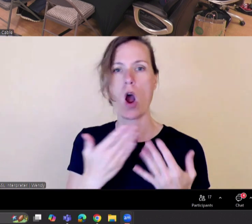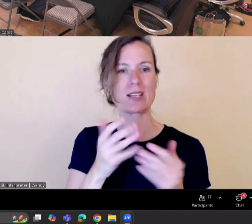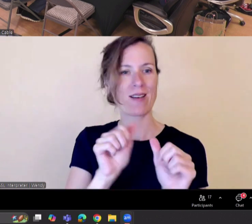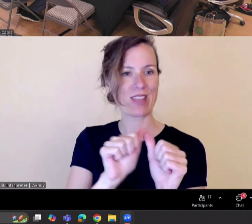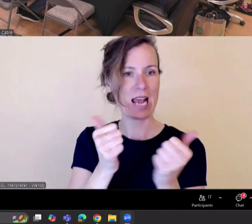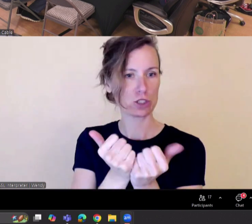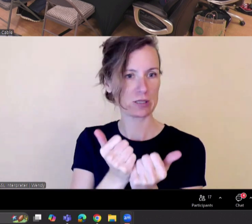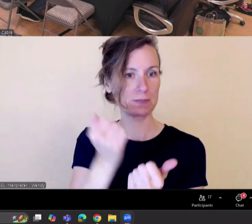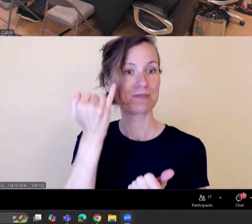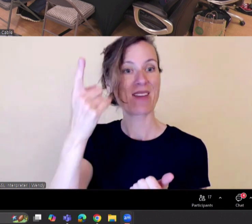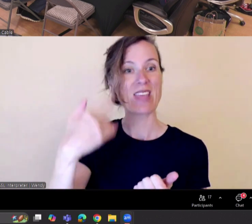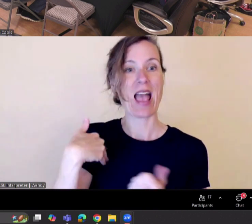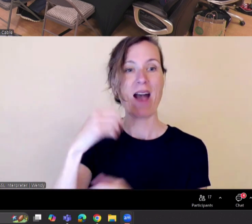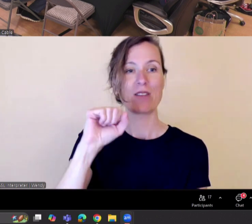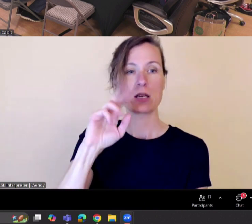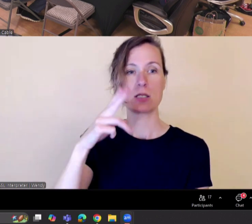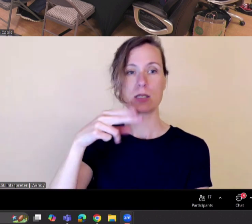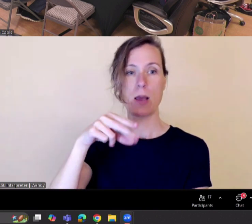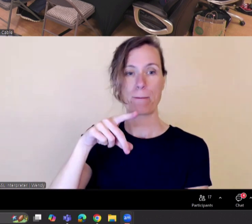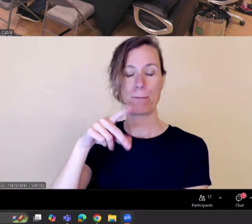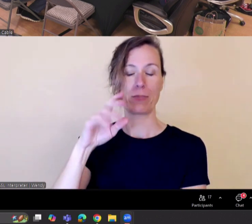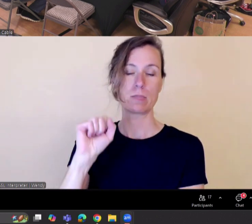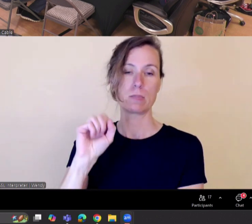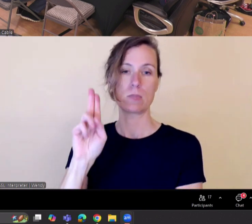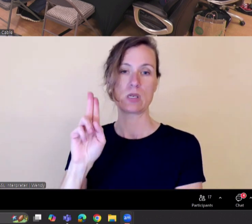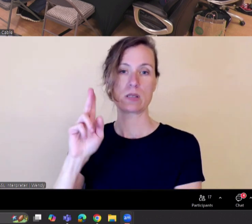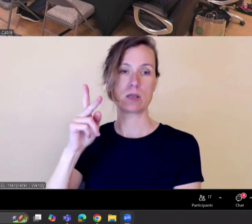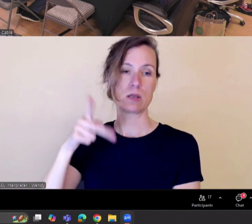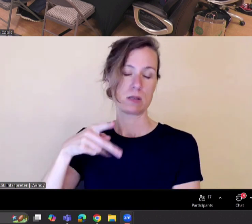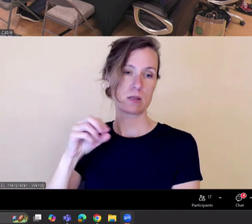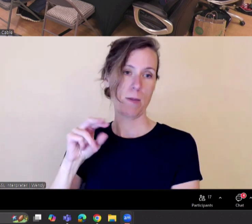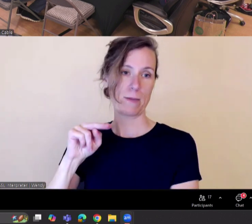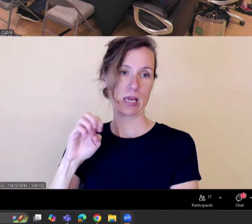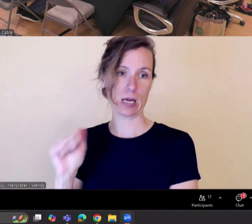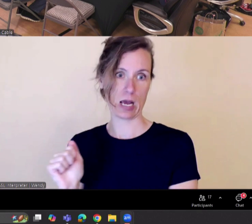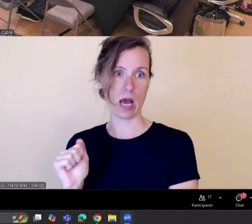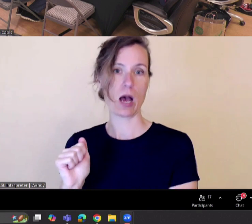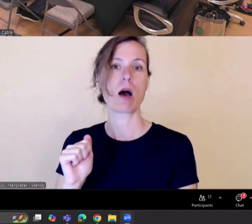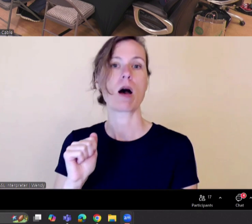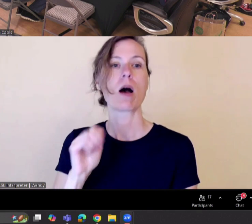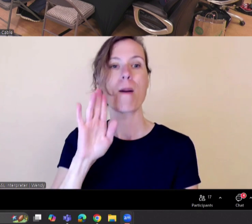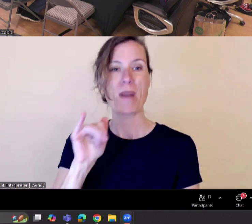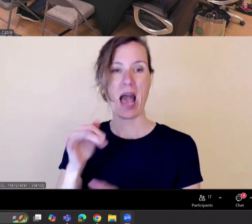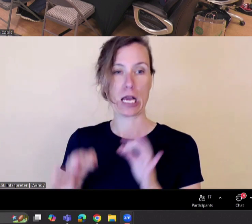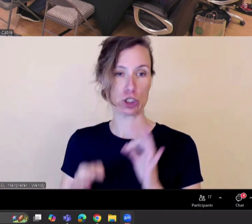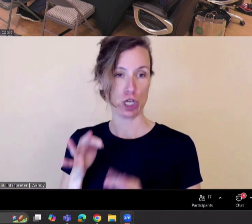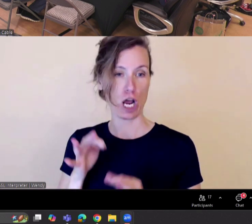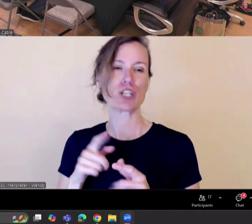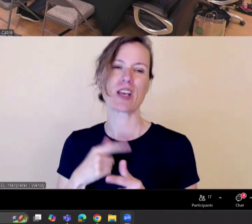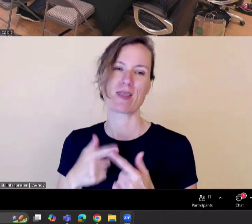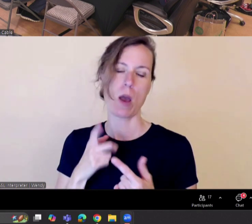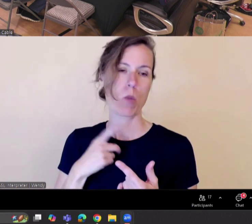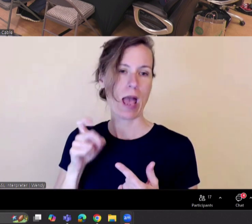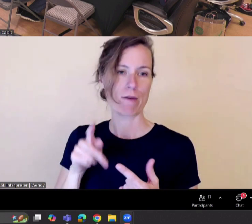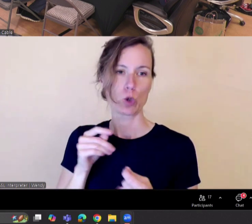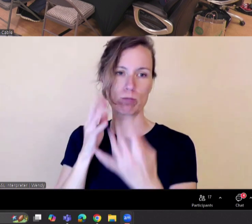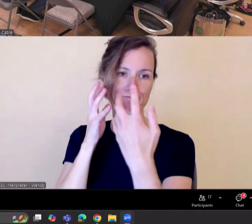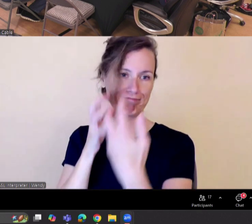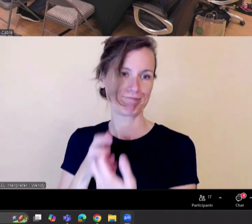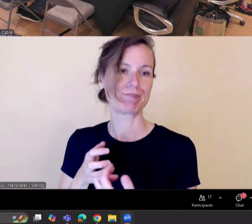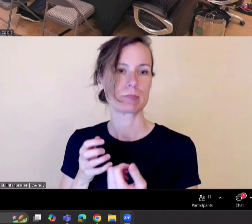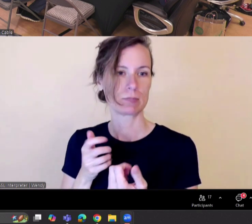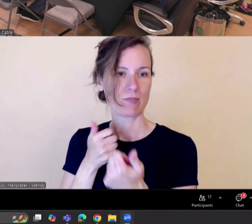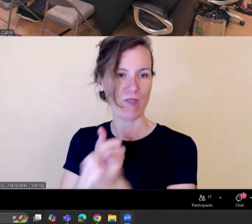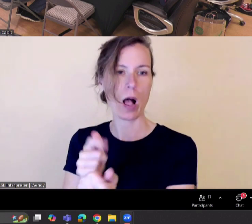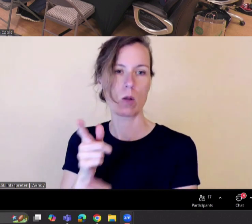subpoena issued by a judge, then we would comply with the subpoena. But they would have to subpoena the data. It would have